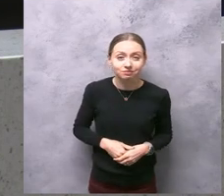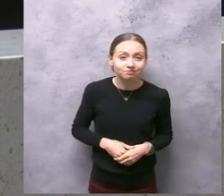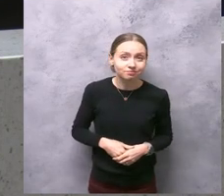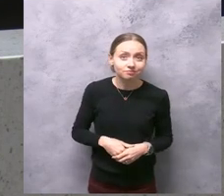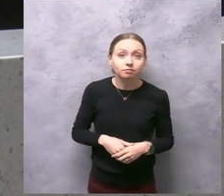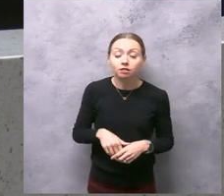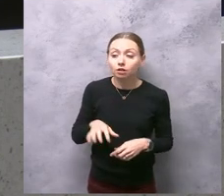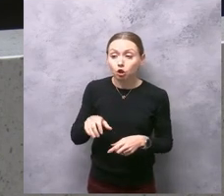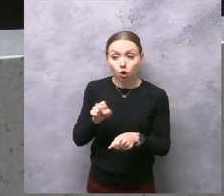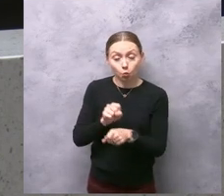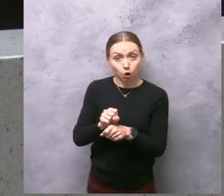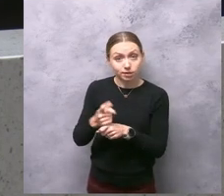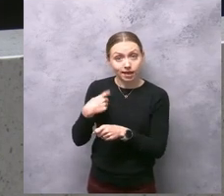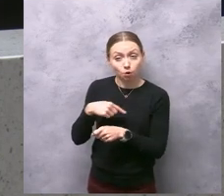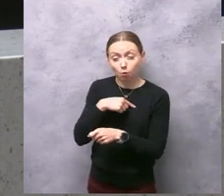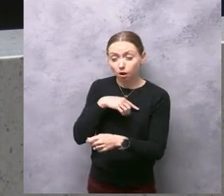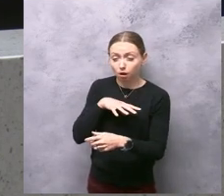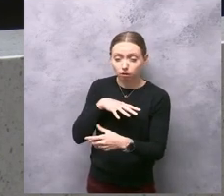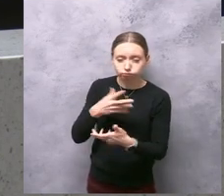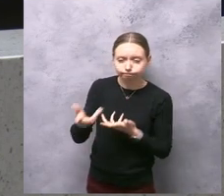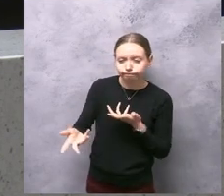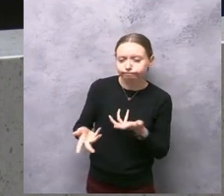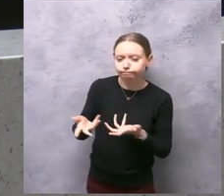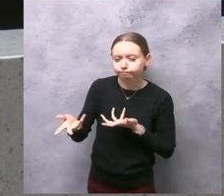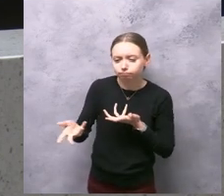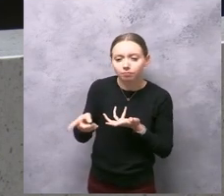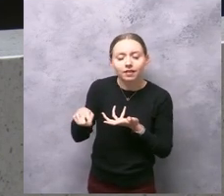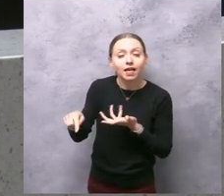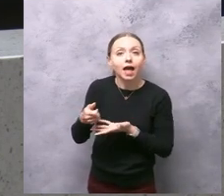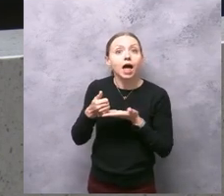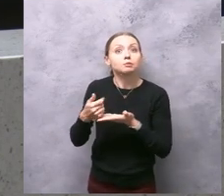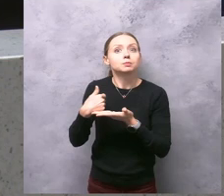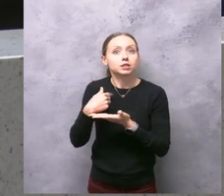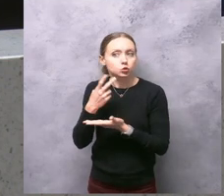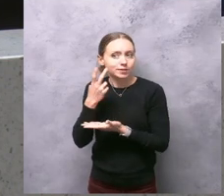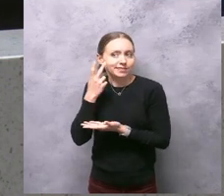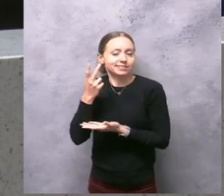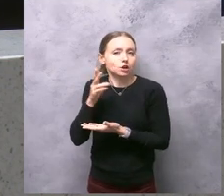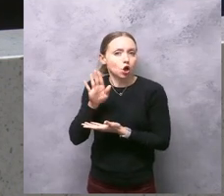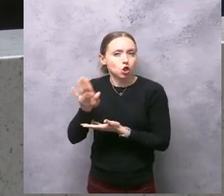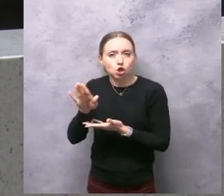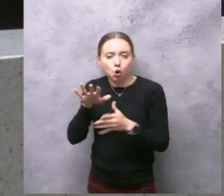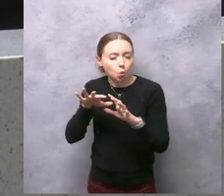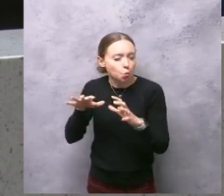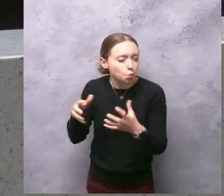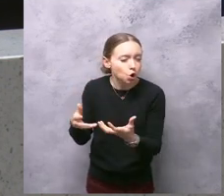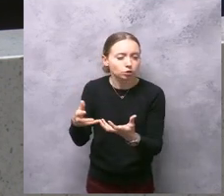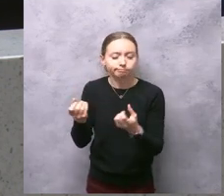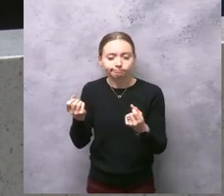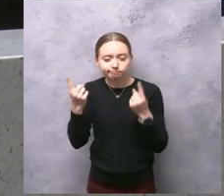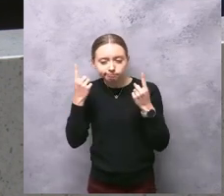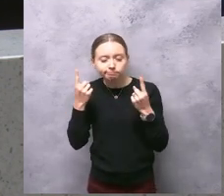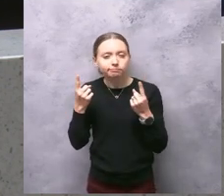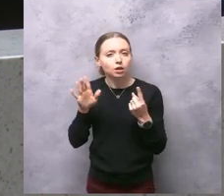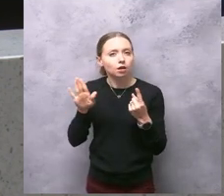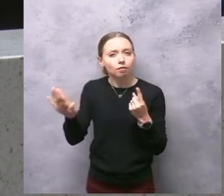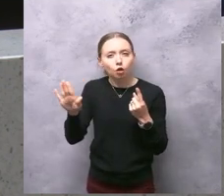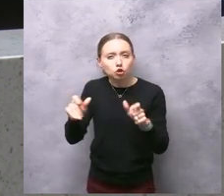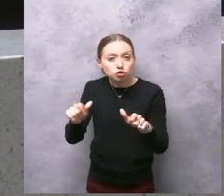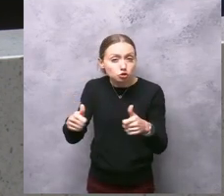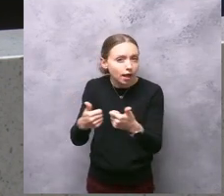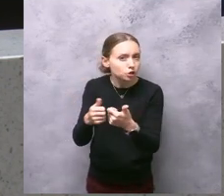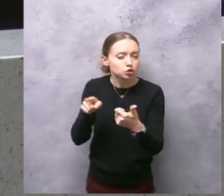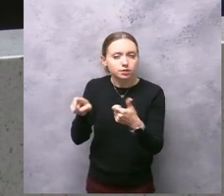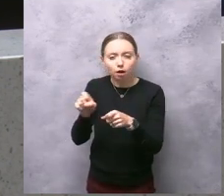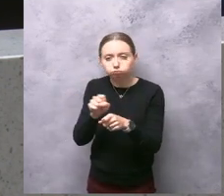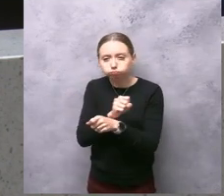that we did, we understood. They helped me to see the world through their eyes. They helped me to understand the challenges that they work through in